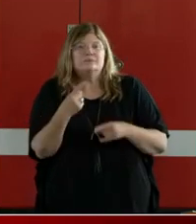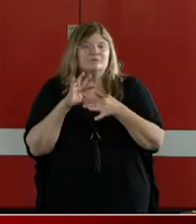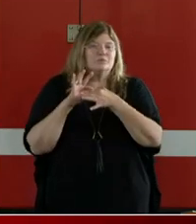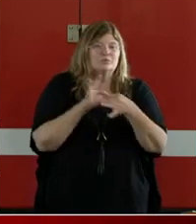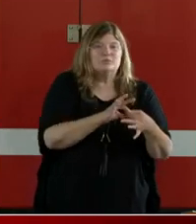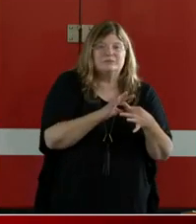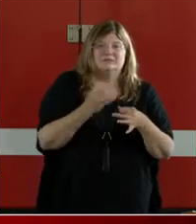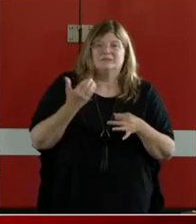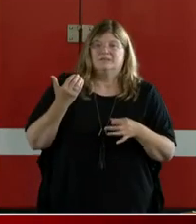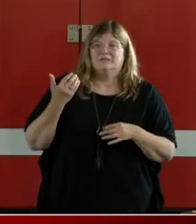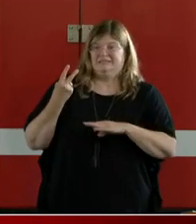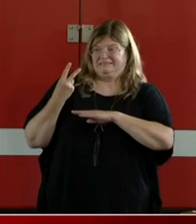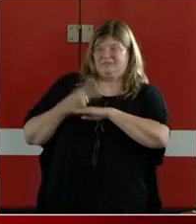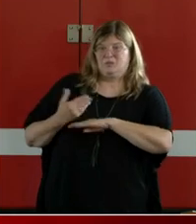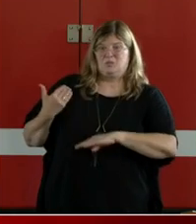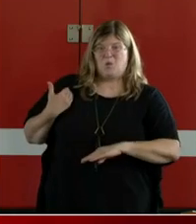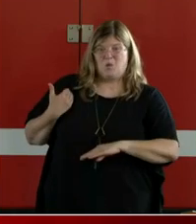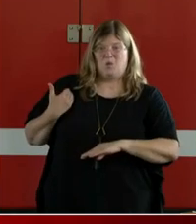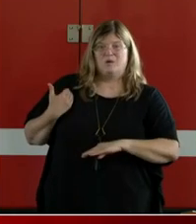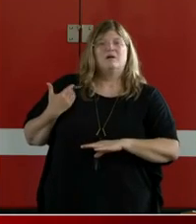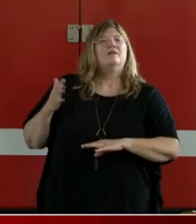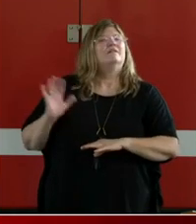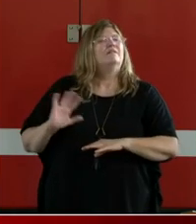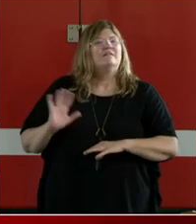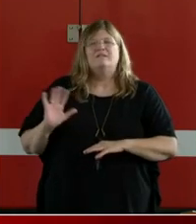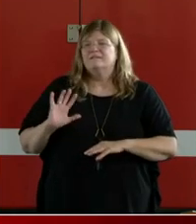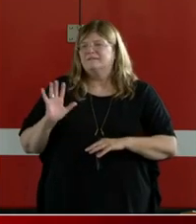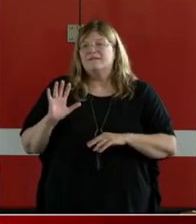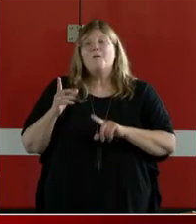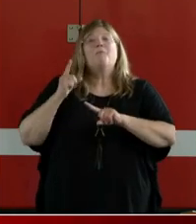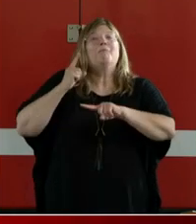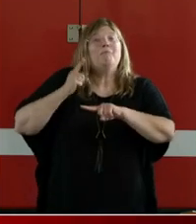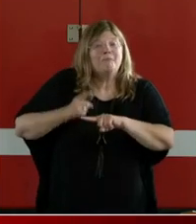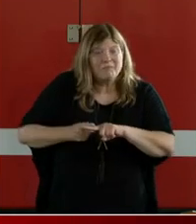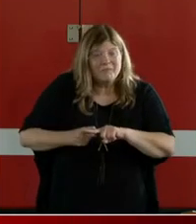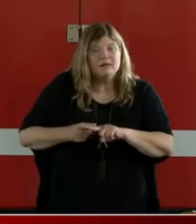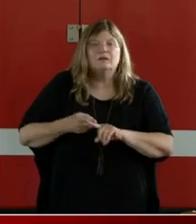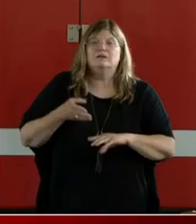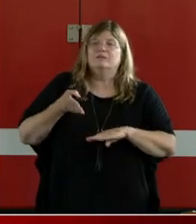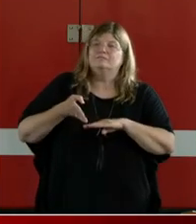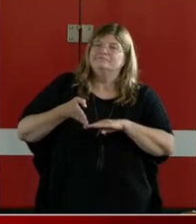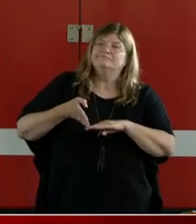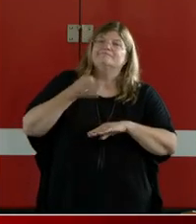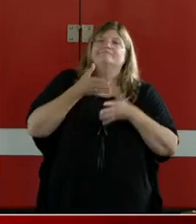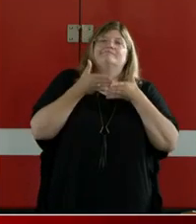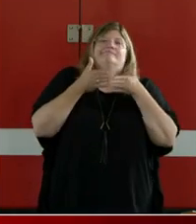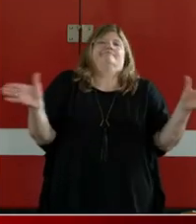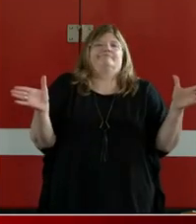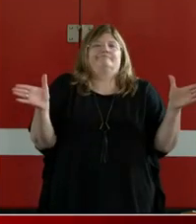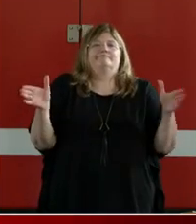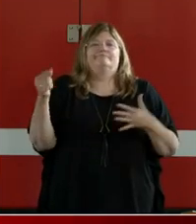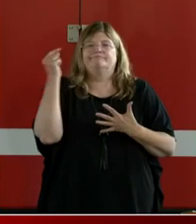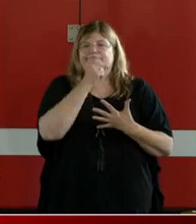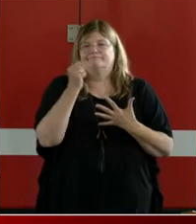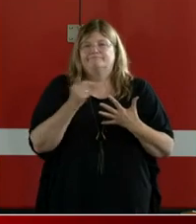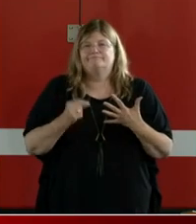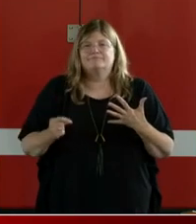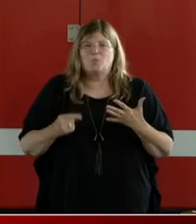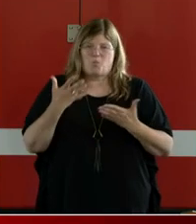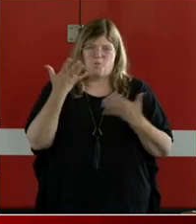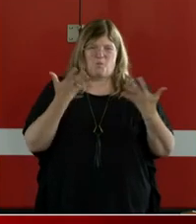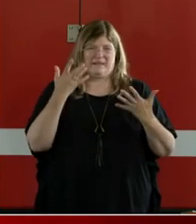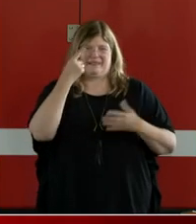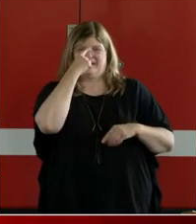or 2 days ago shooting, but also as it relates to in general what they're thinking about surrounding police